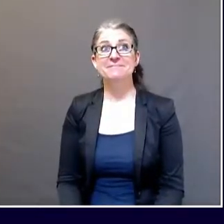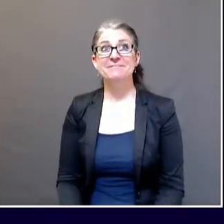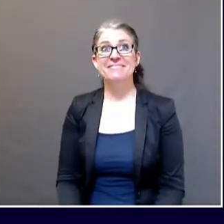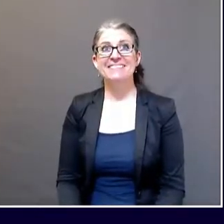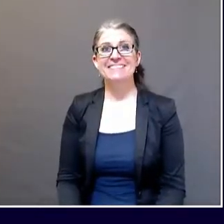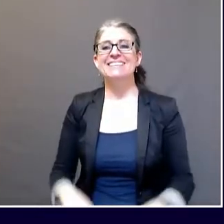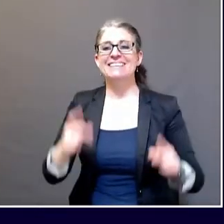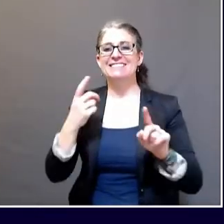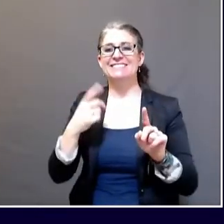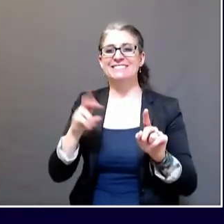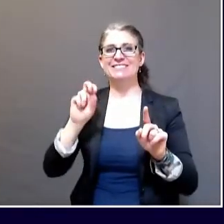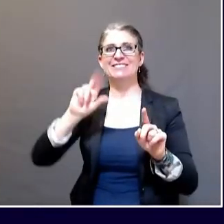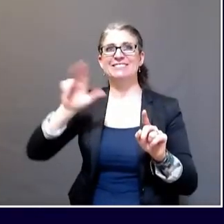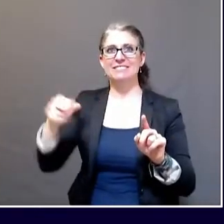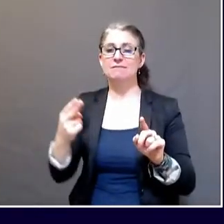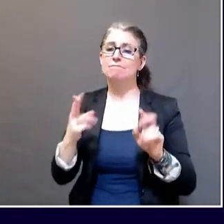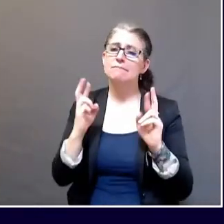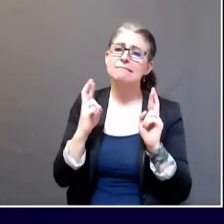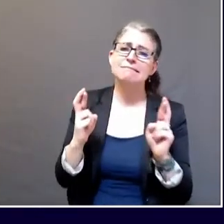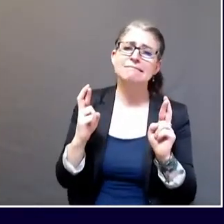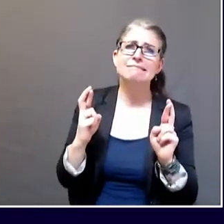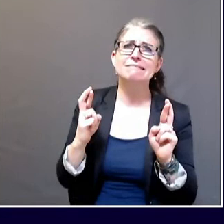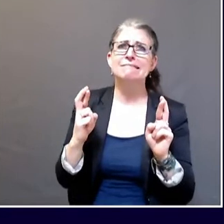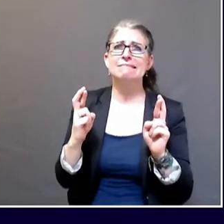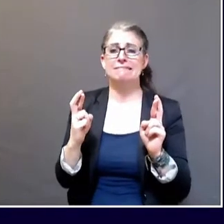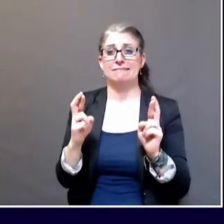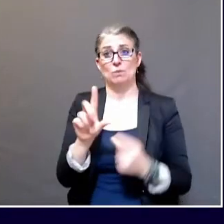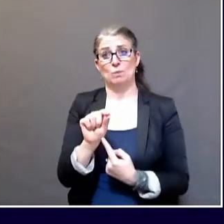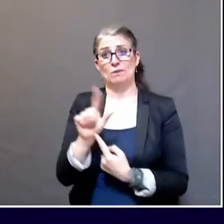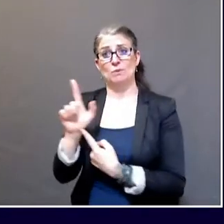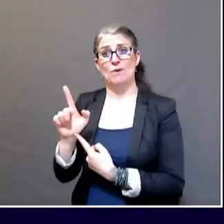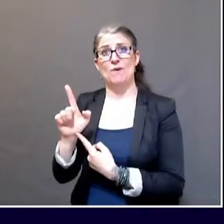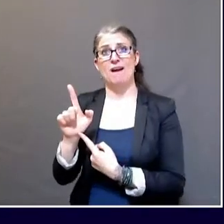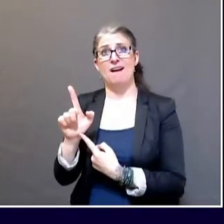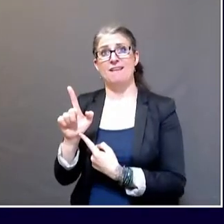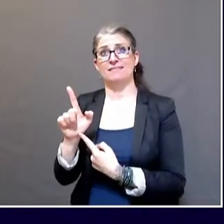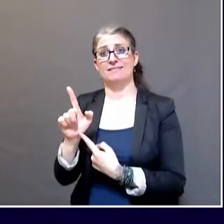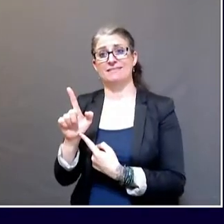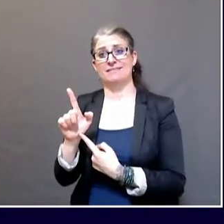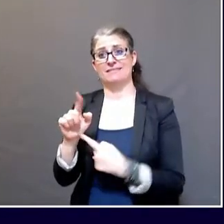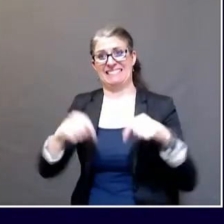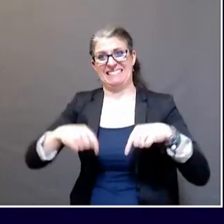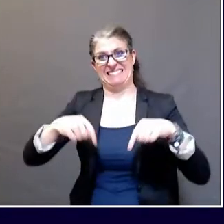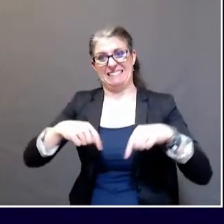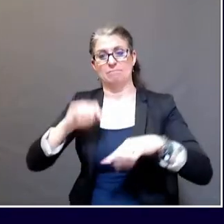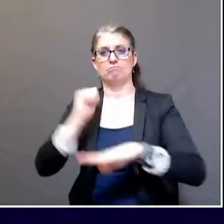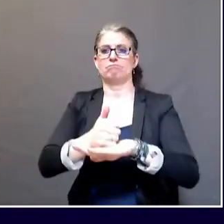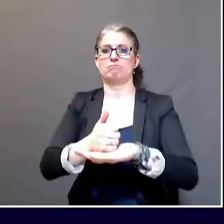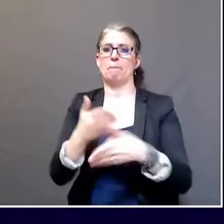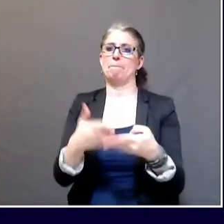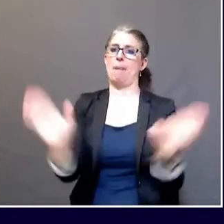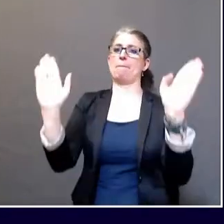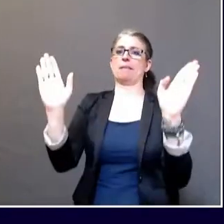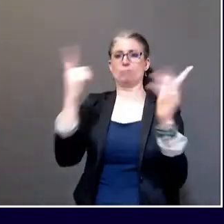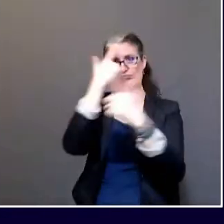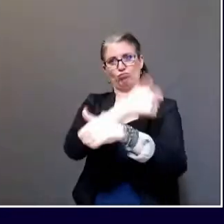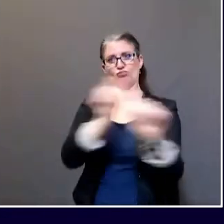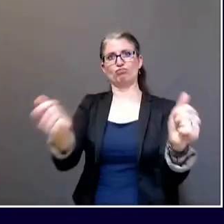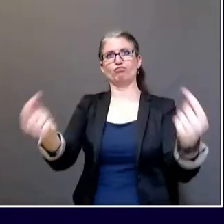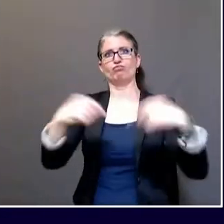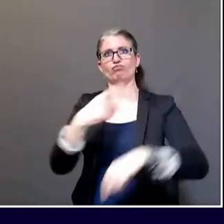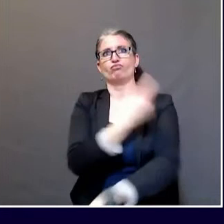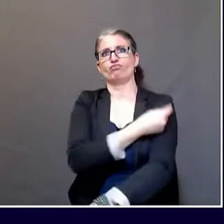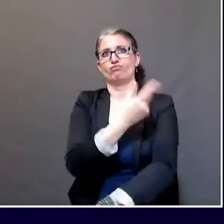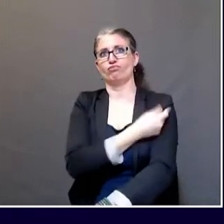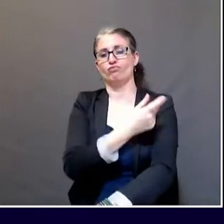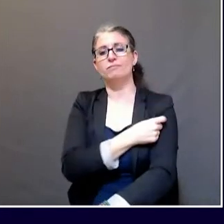some point this year, if not whenever, the COVID-19 vaccine becomes like the flu shot, where it's available